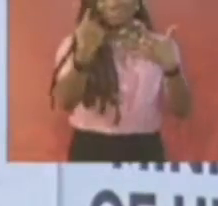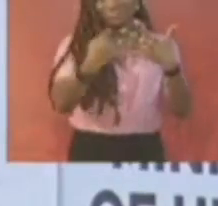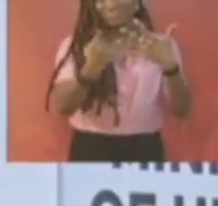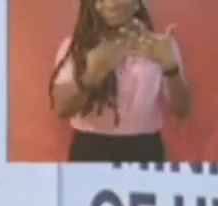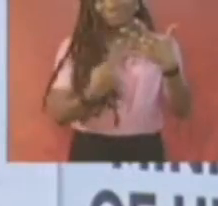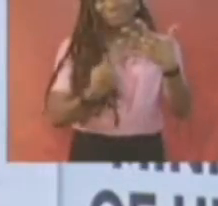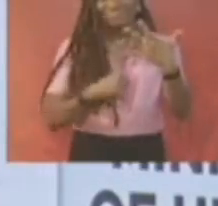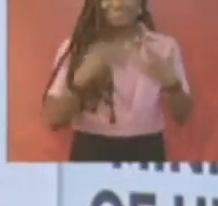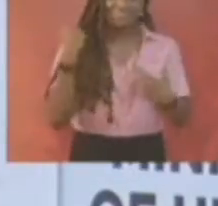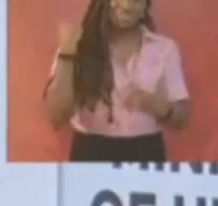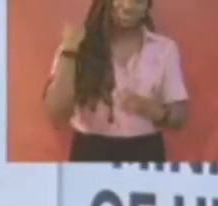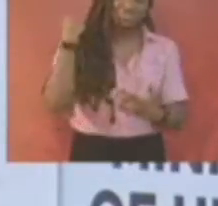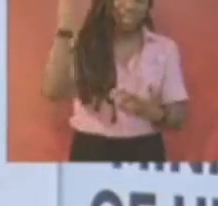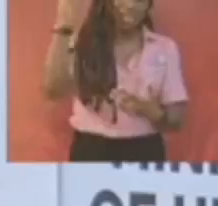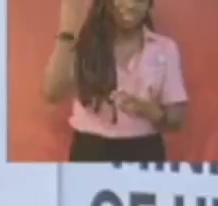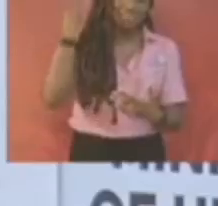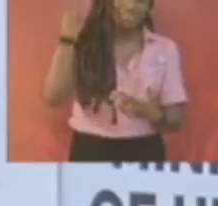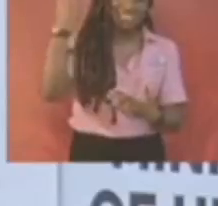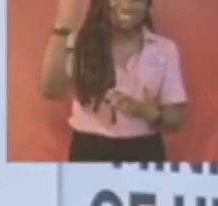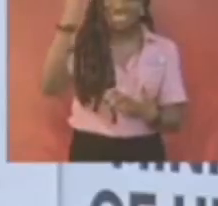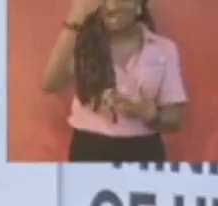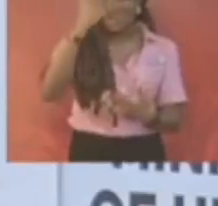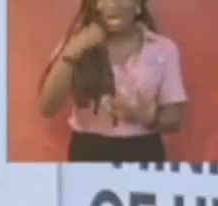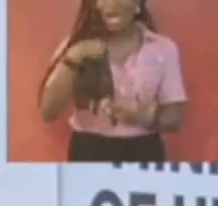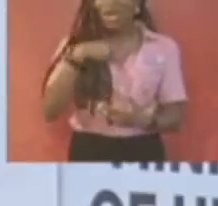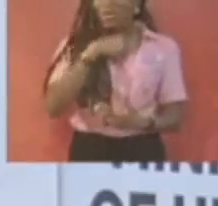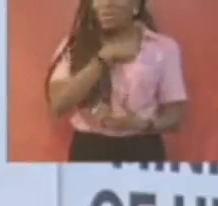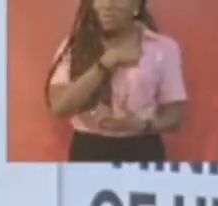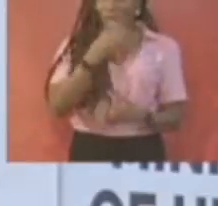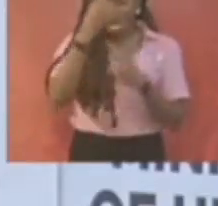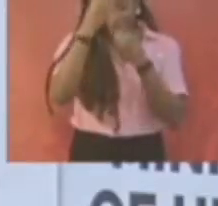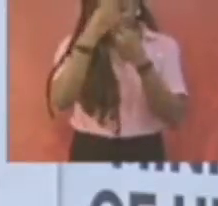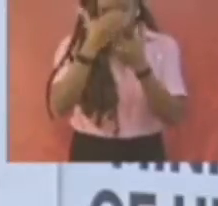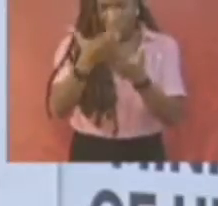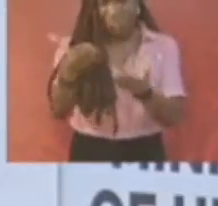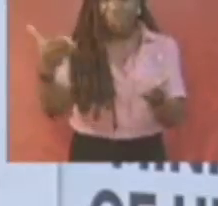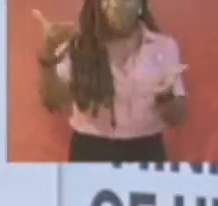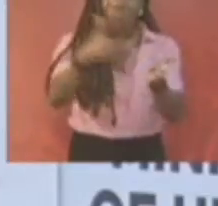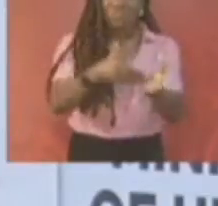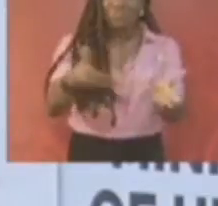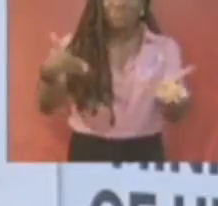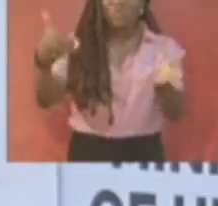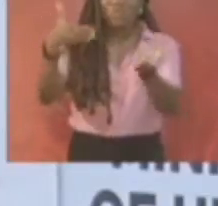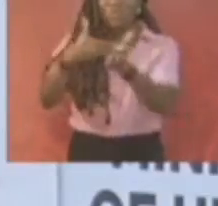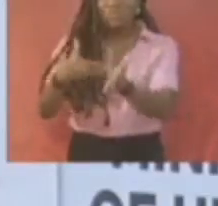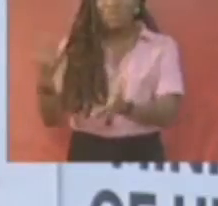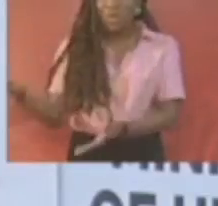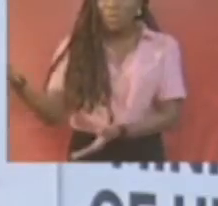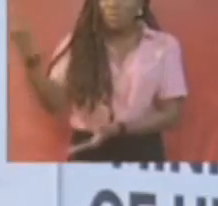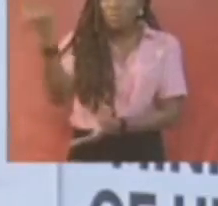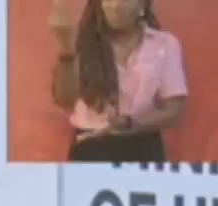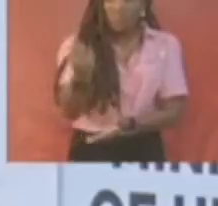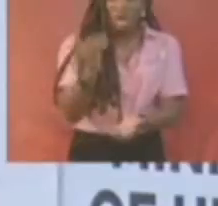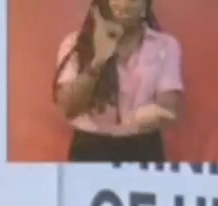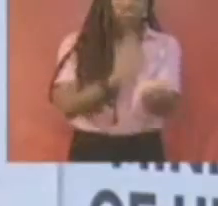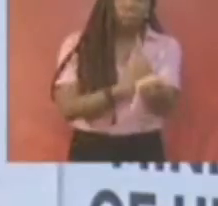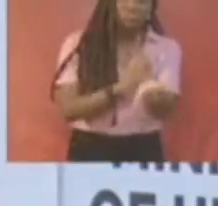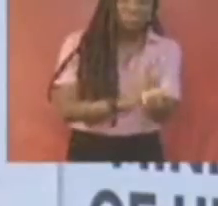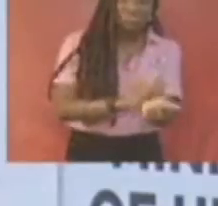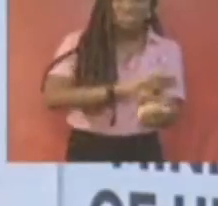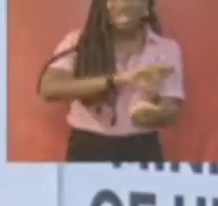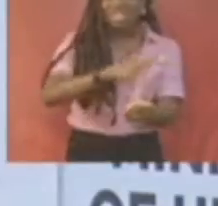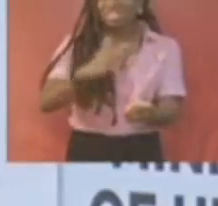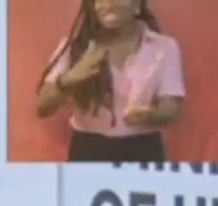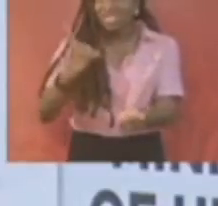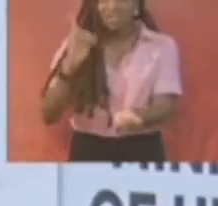to time, speaking to the public, bringing in different mental health professionals to talk to you so that